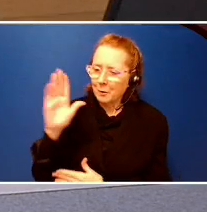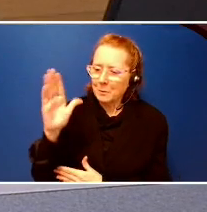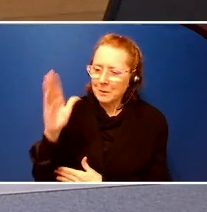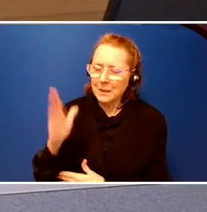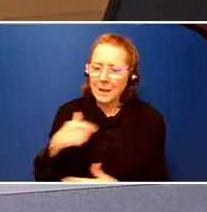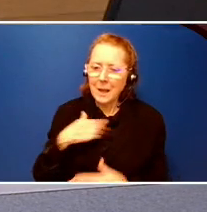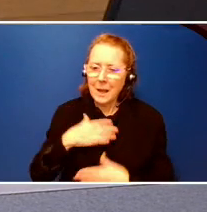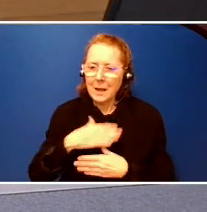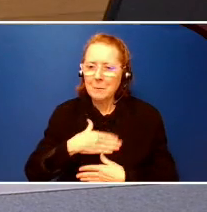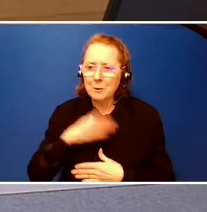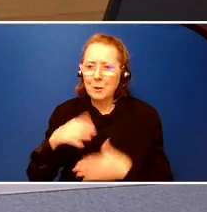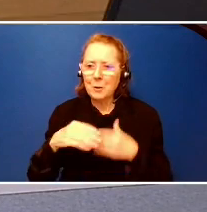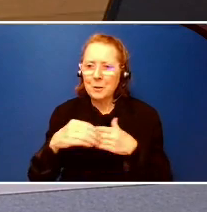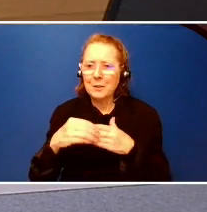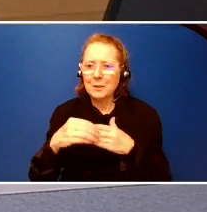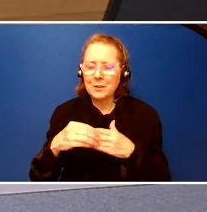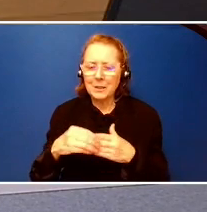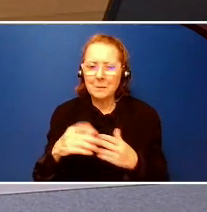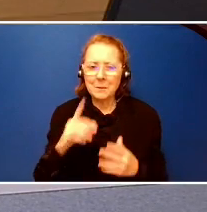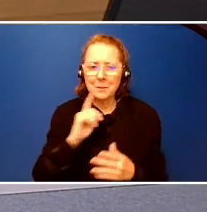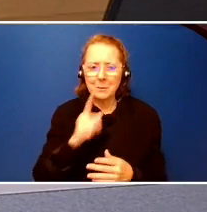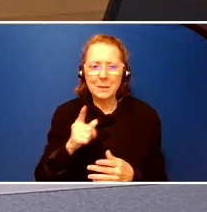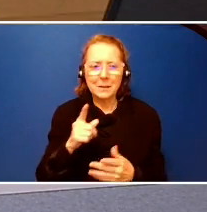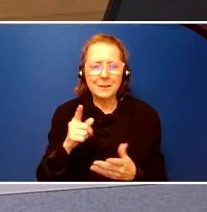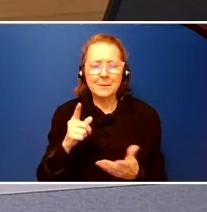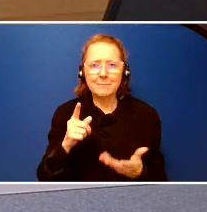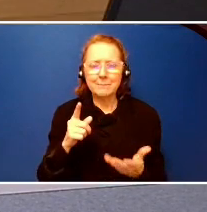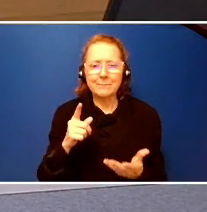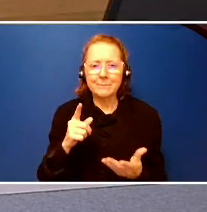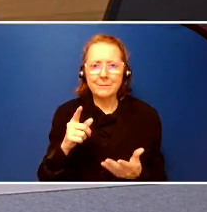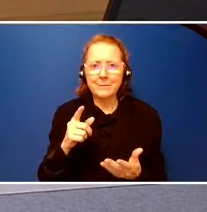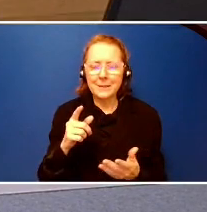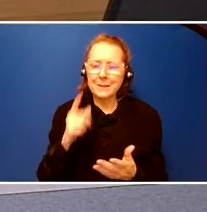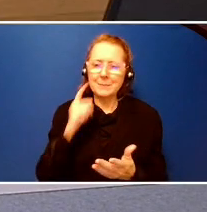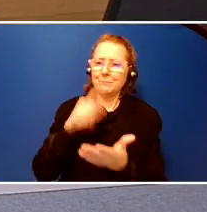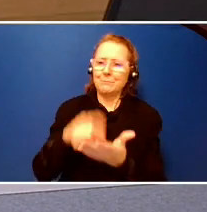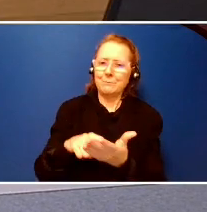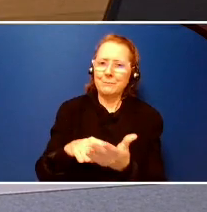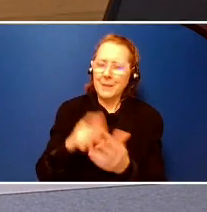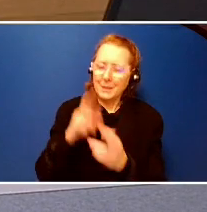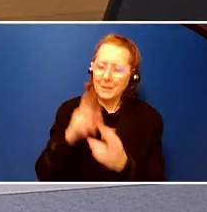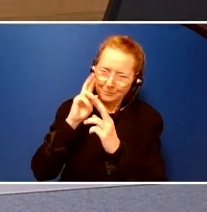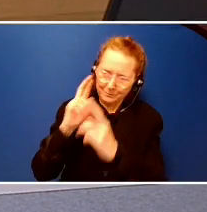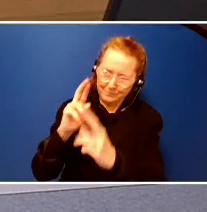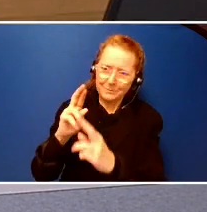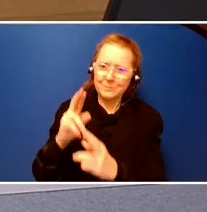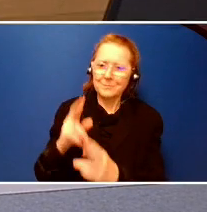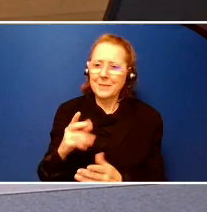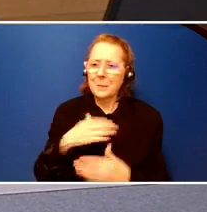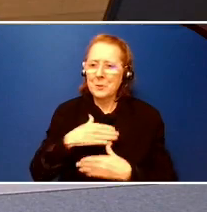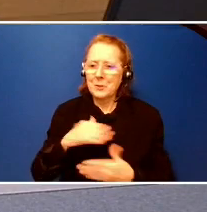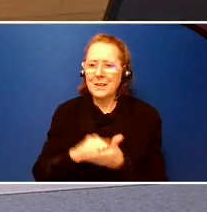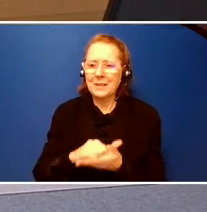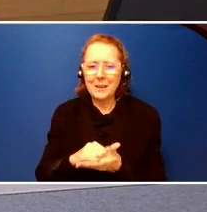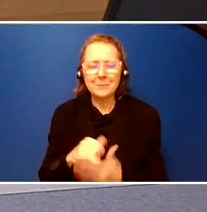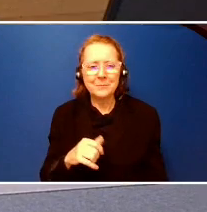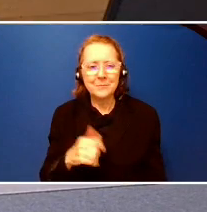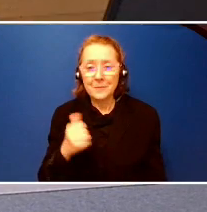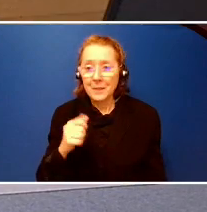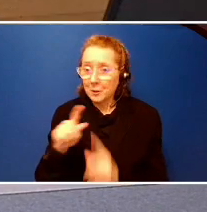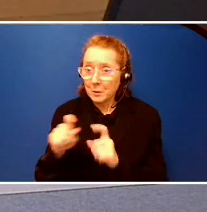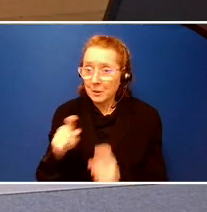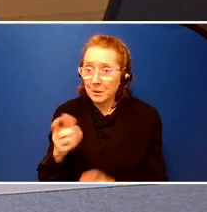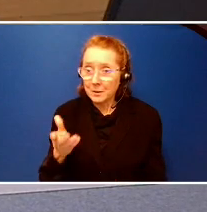leadership on the SRAB. I think it's really it's notable and remarkable, and I really appreciate it. Other questions for Mr. McDowell?